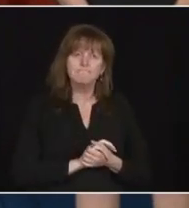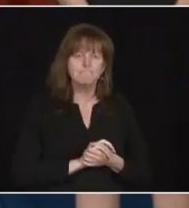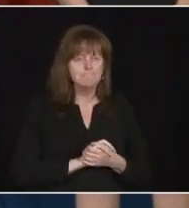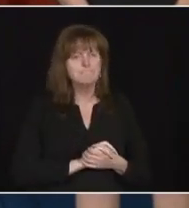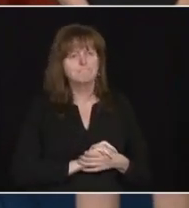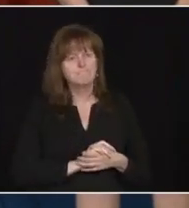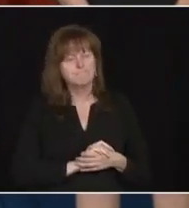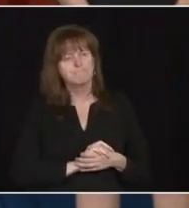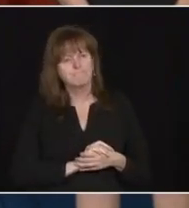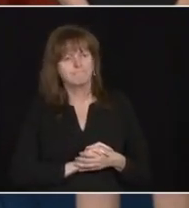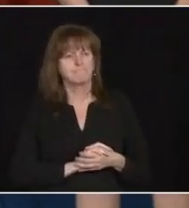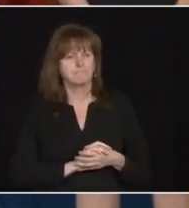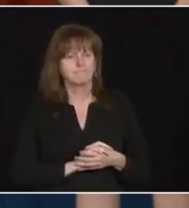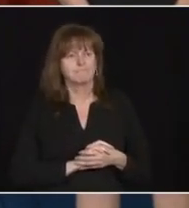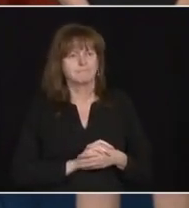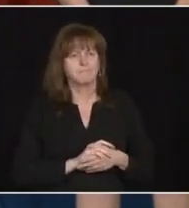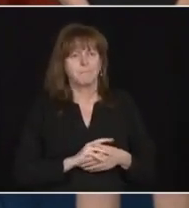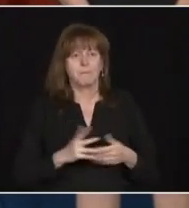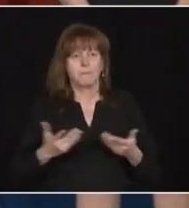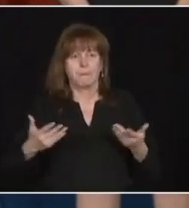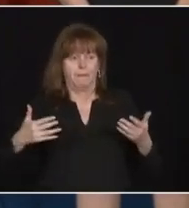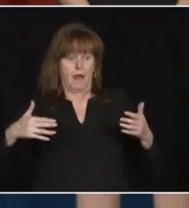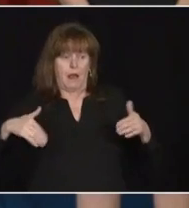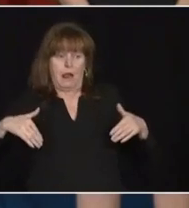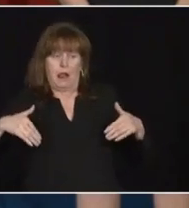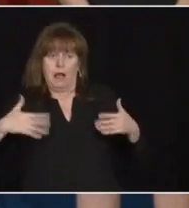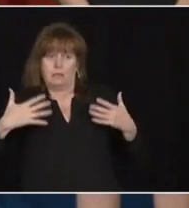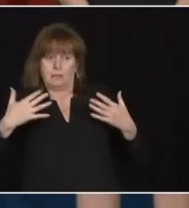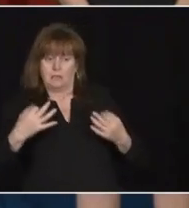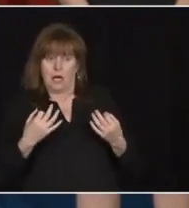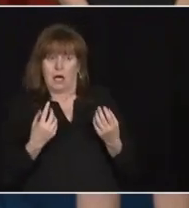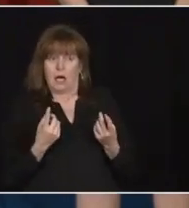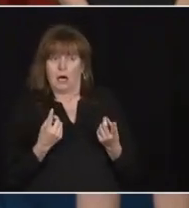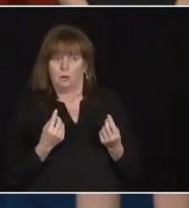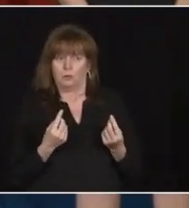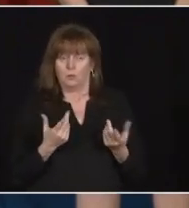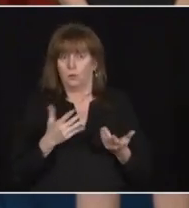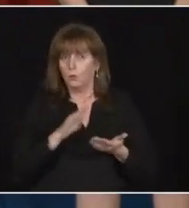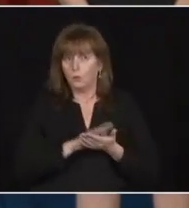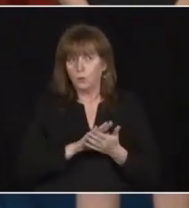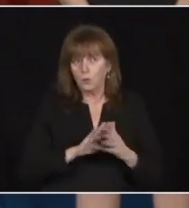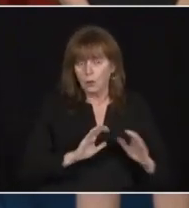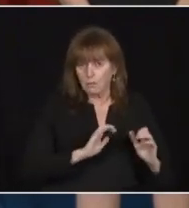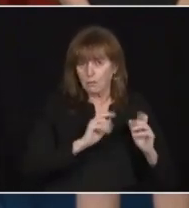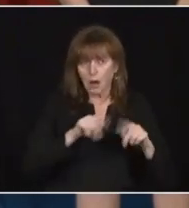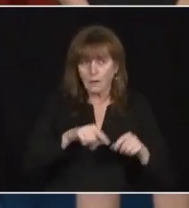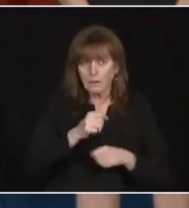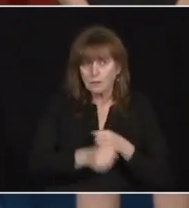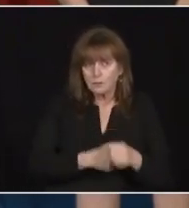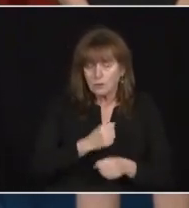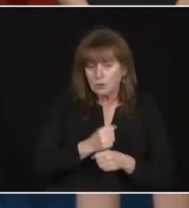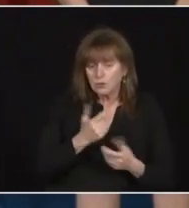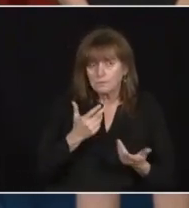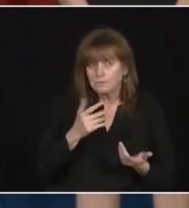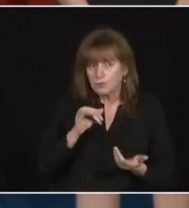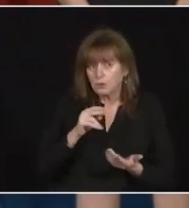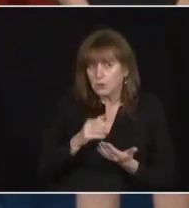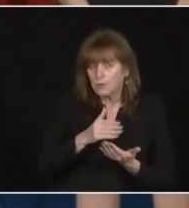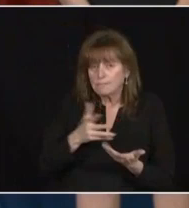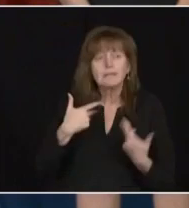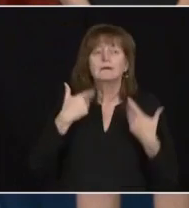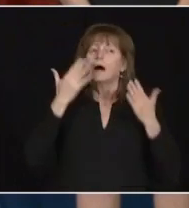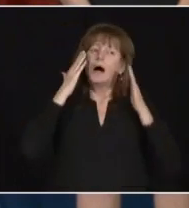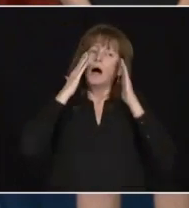the decision has not been made, if the kids are going to go back in June sometime. But a very good point,